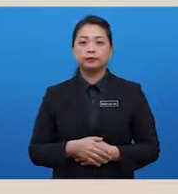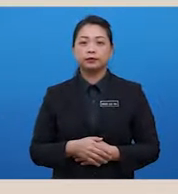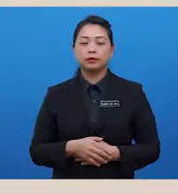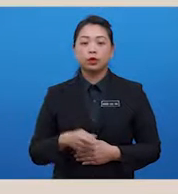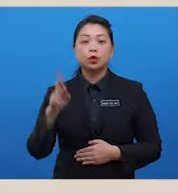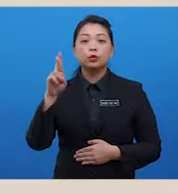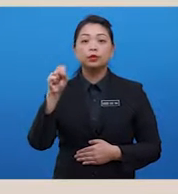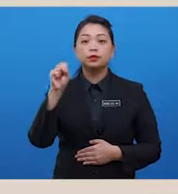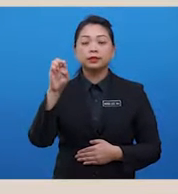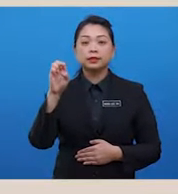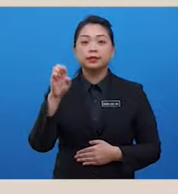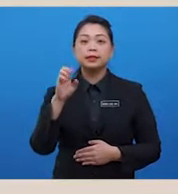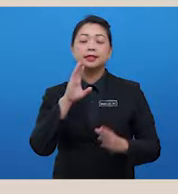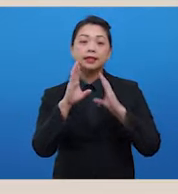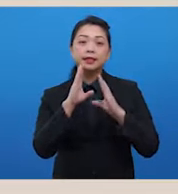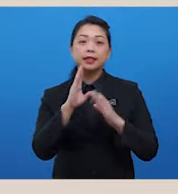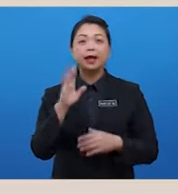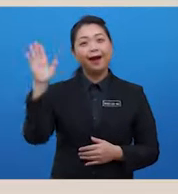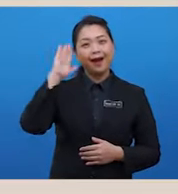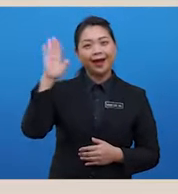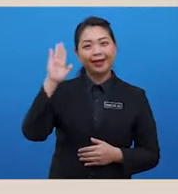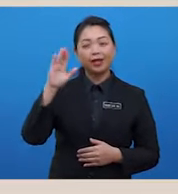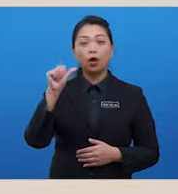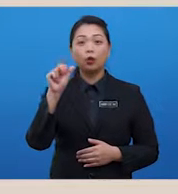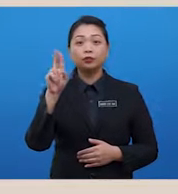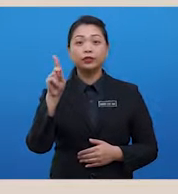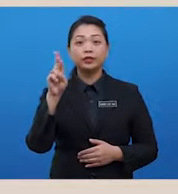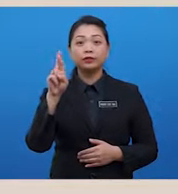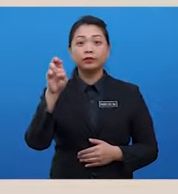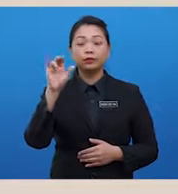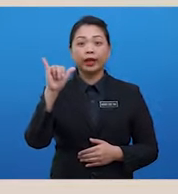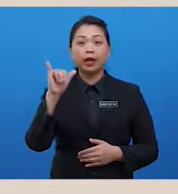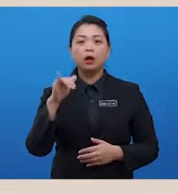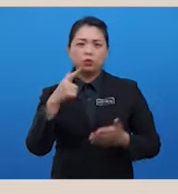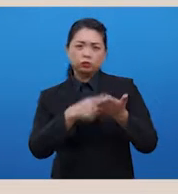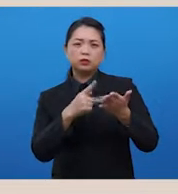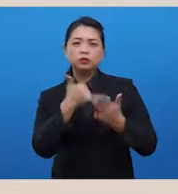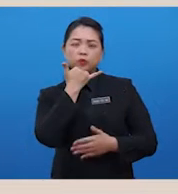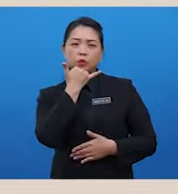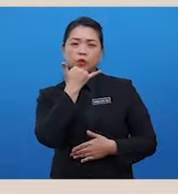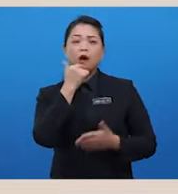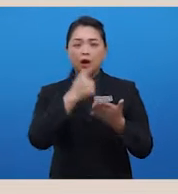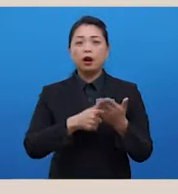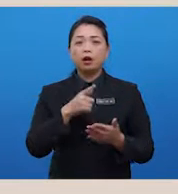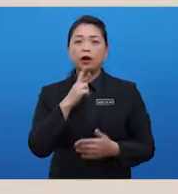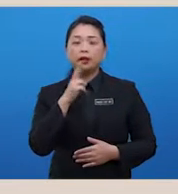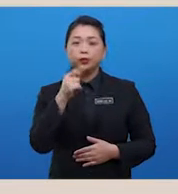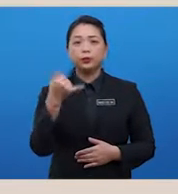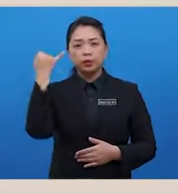Rose says, "Hi, Audrey, are you all right? What is wrong? Are you ill or